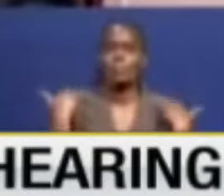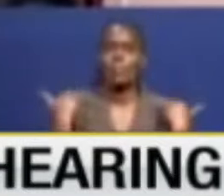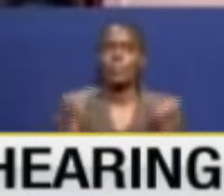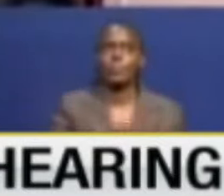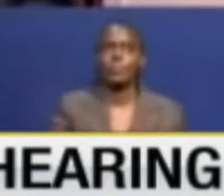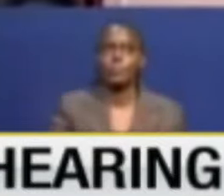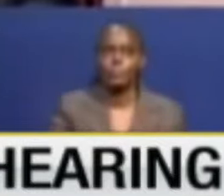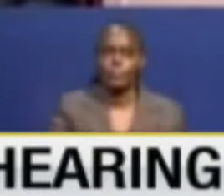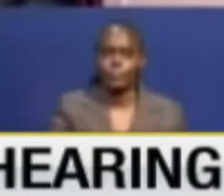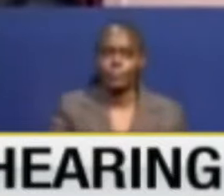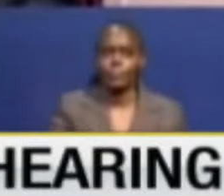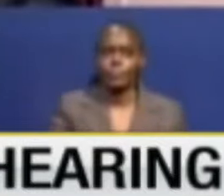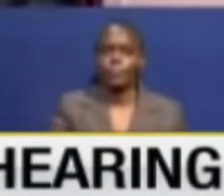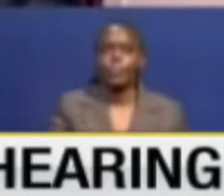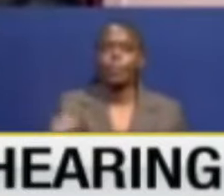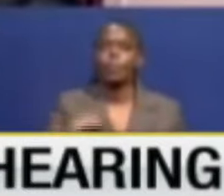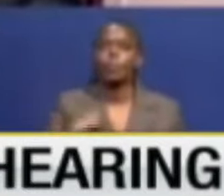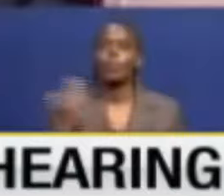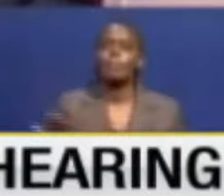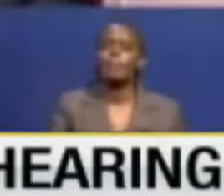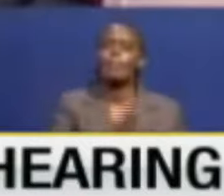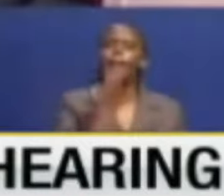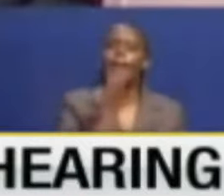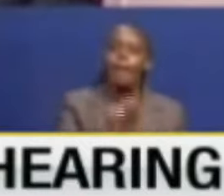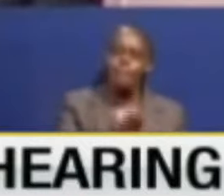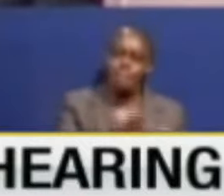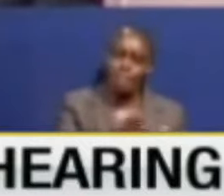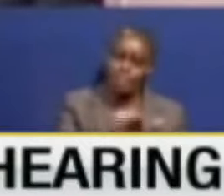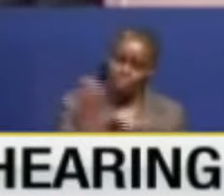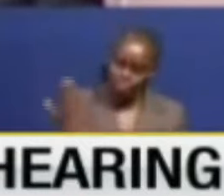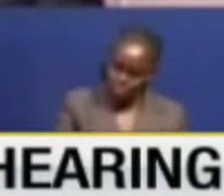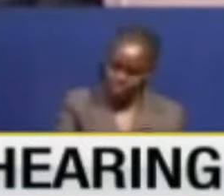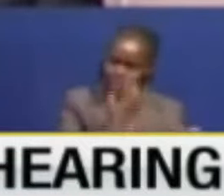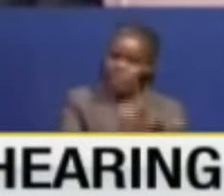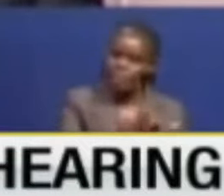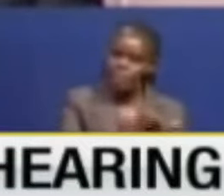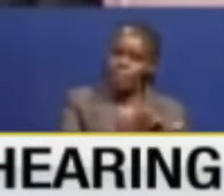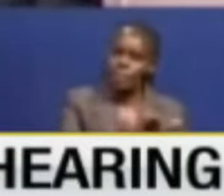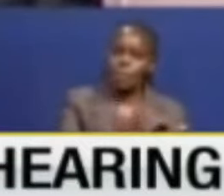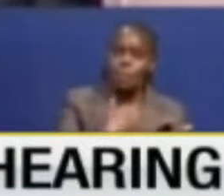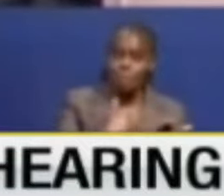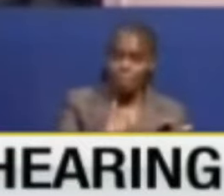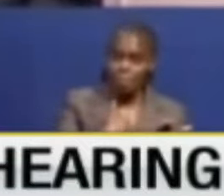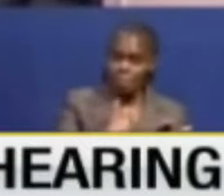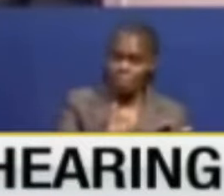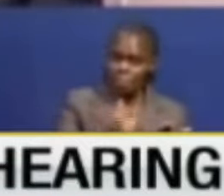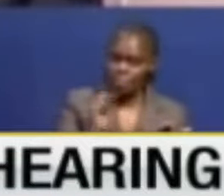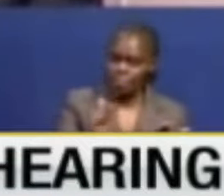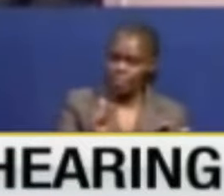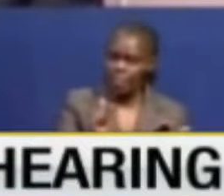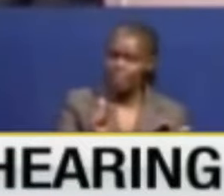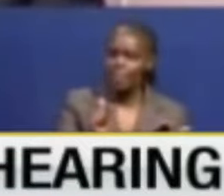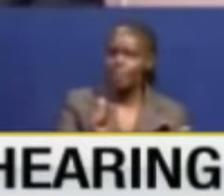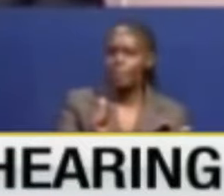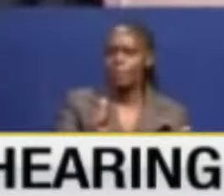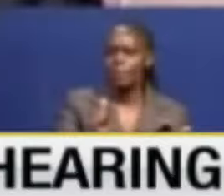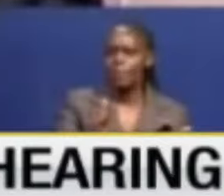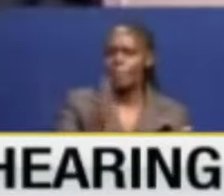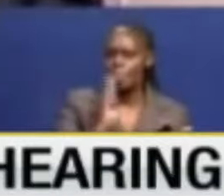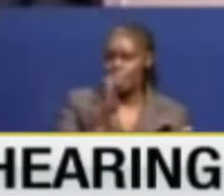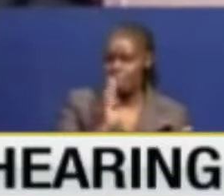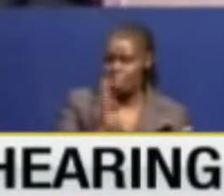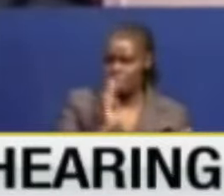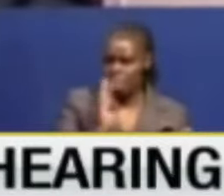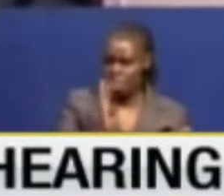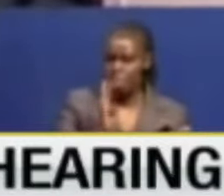Meru. We shall bring evidence before you, Honorable Senators, how reckless statements that